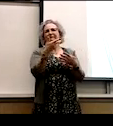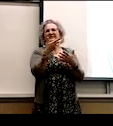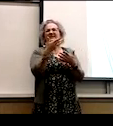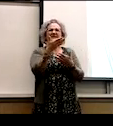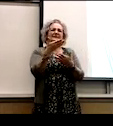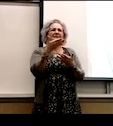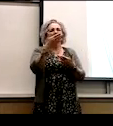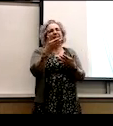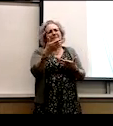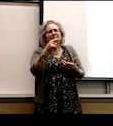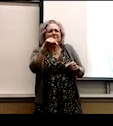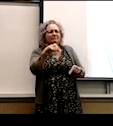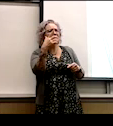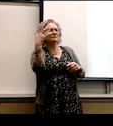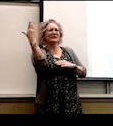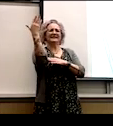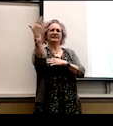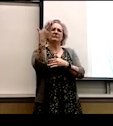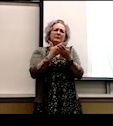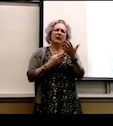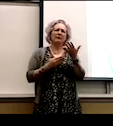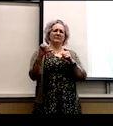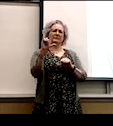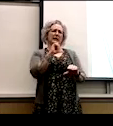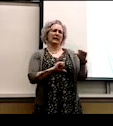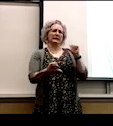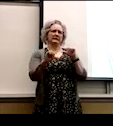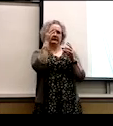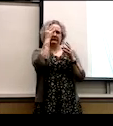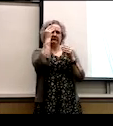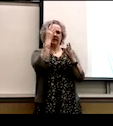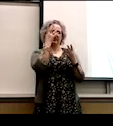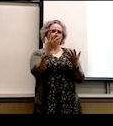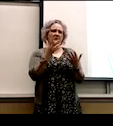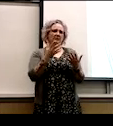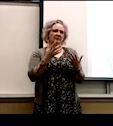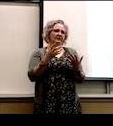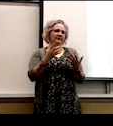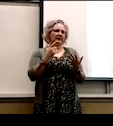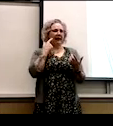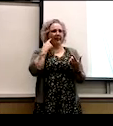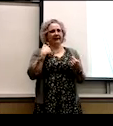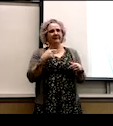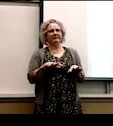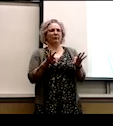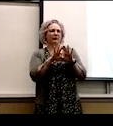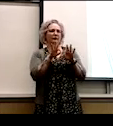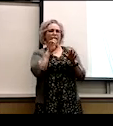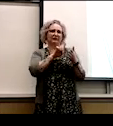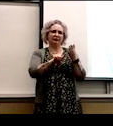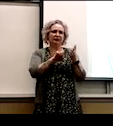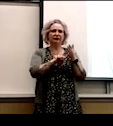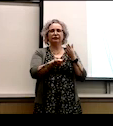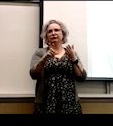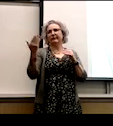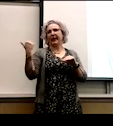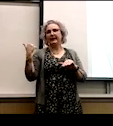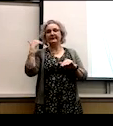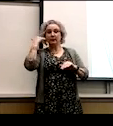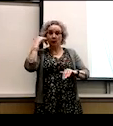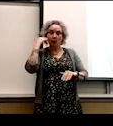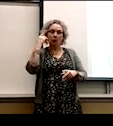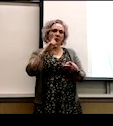sciencey things in here that I think it's important to know. Some of the research has been done on the causes of why people with Down